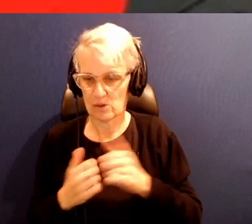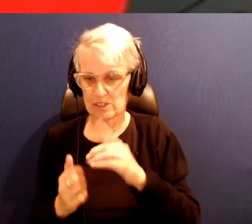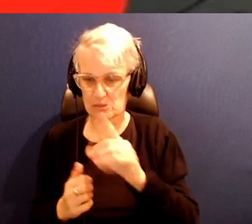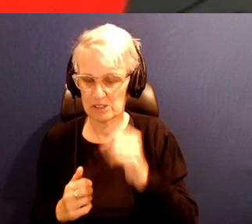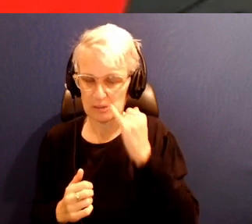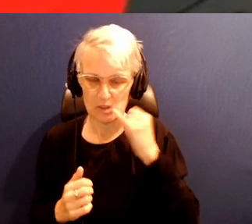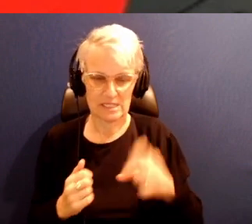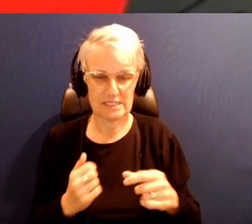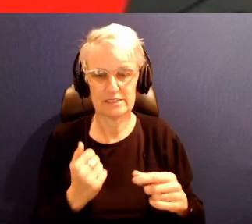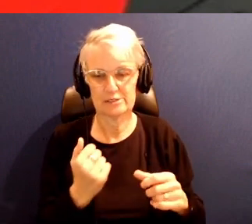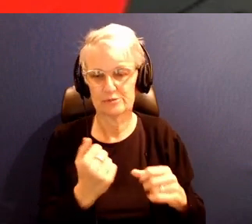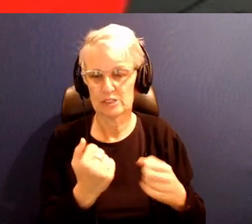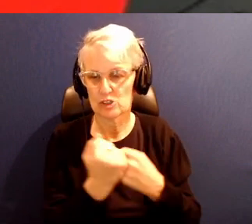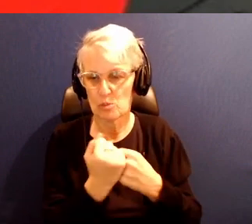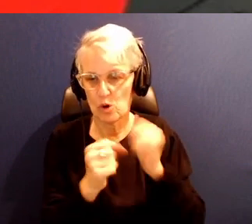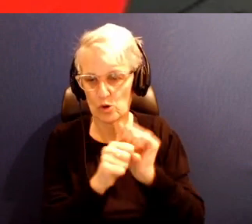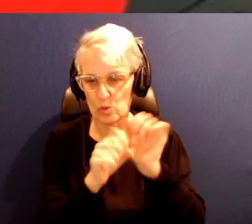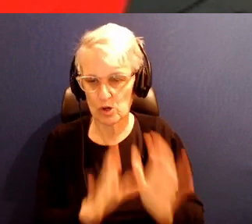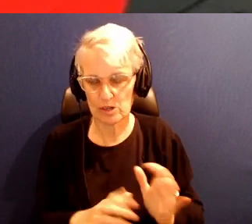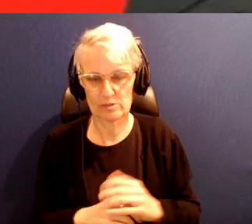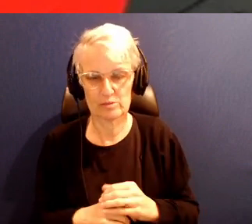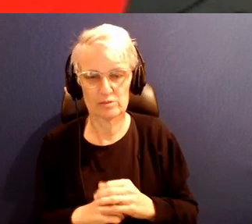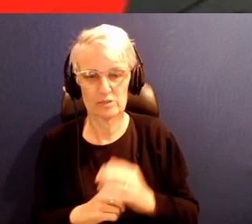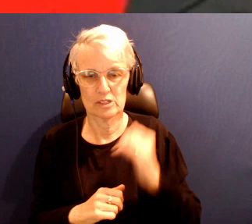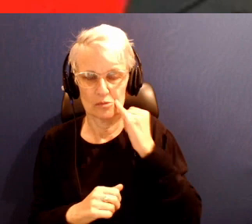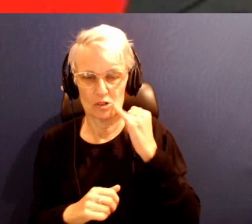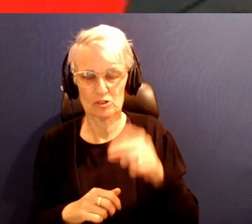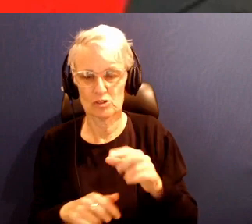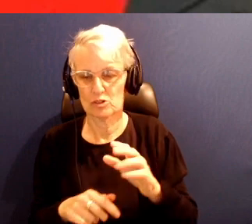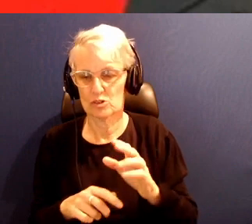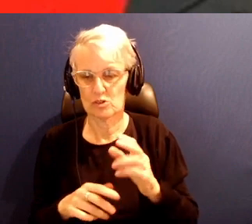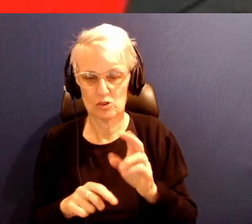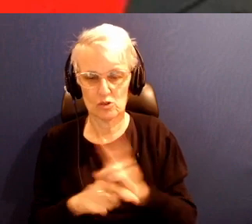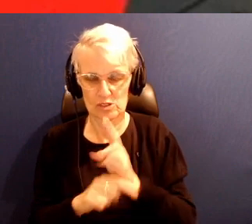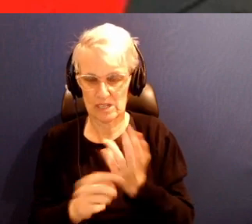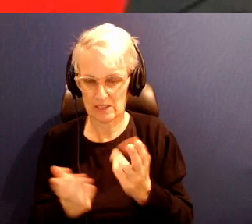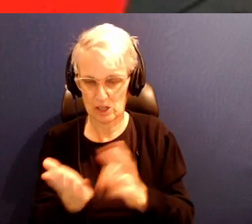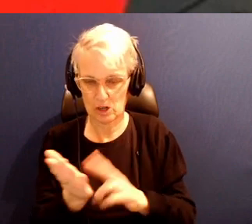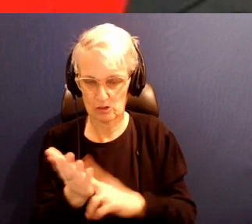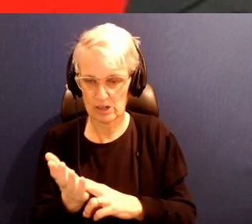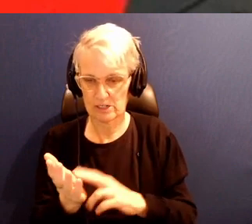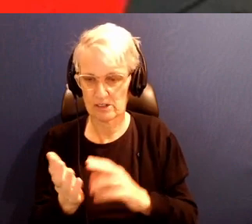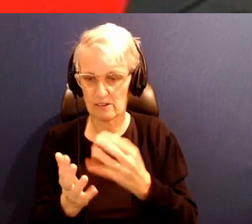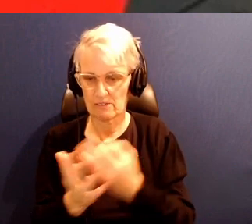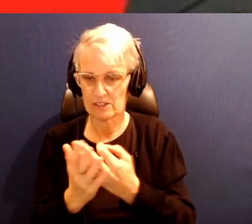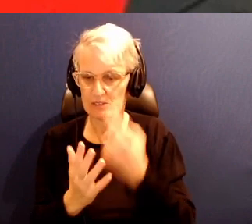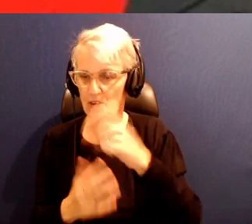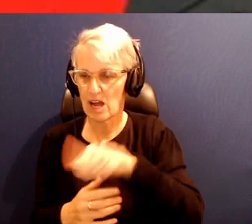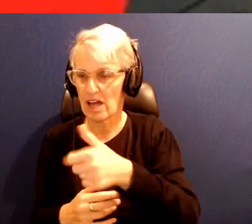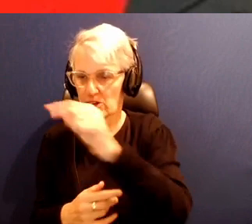lot of additional support workers, and if you're maximizing the use of subcontractor funds for other